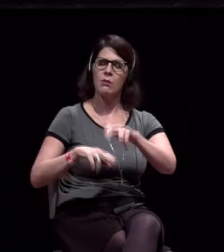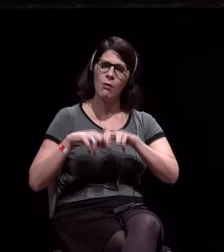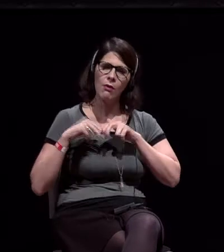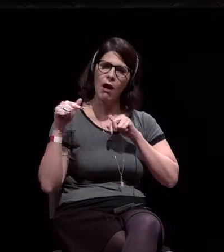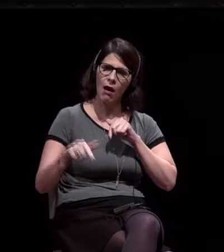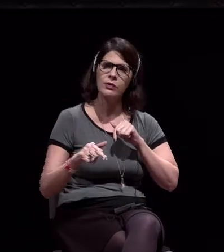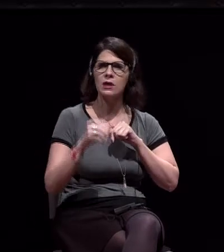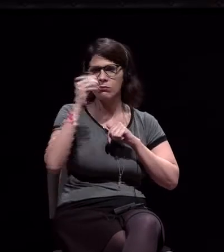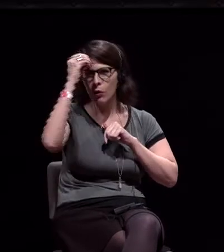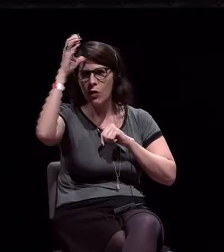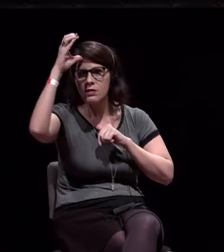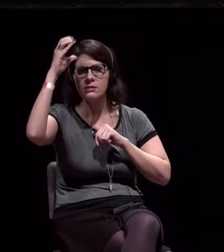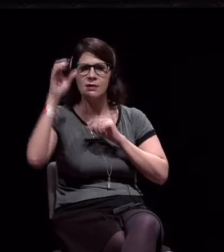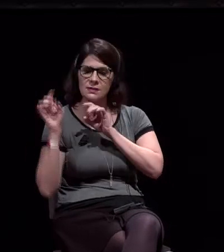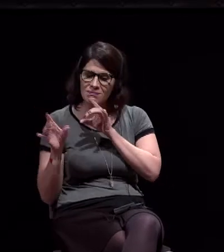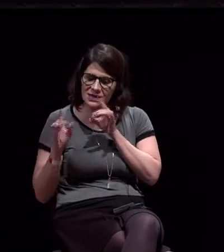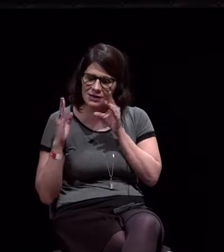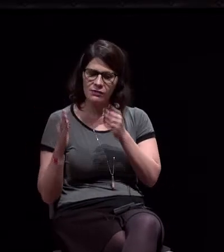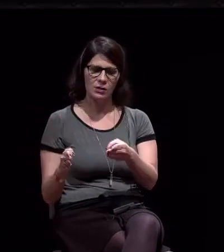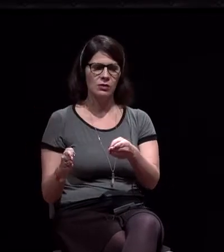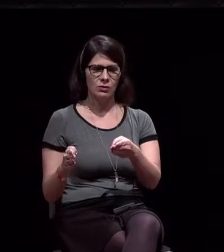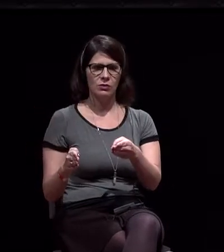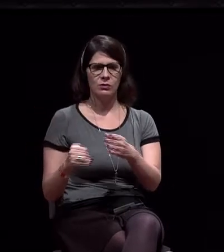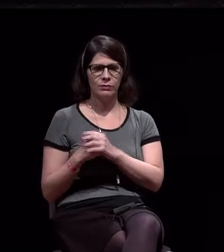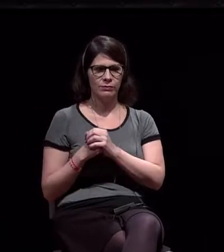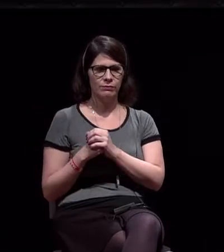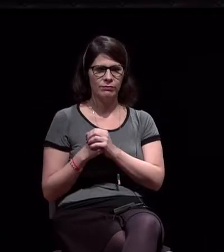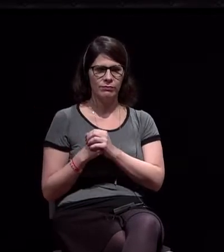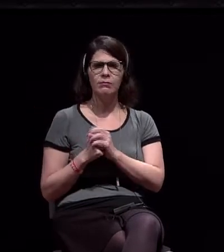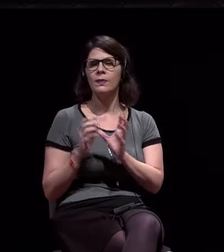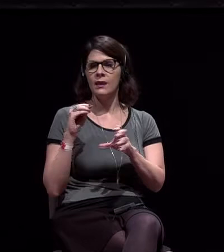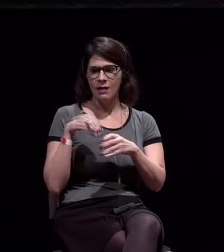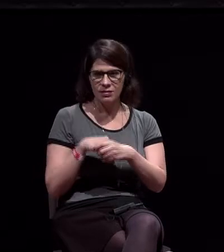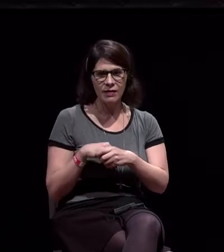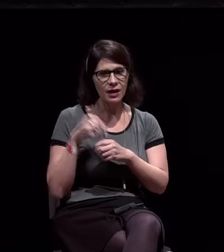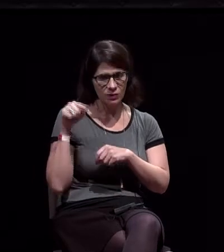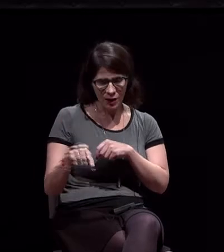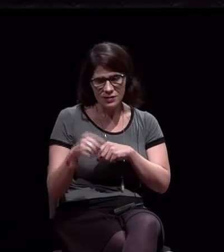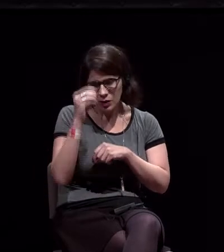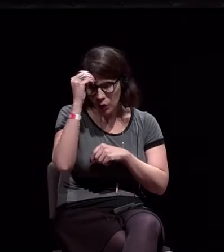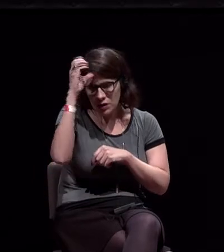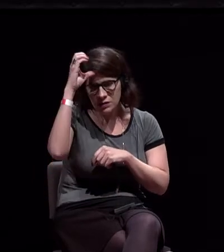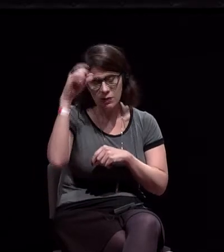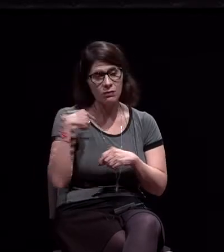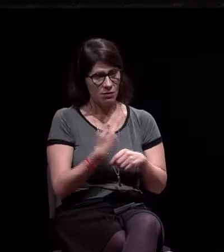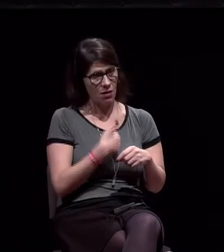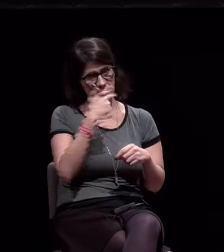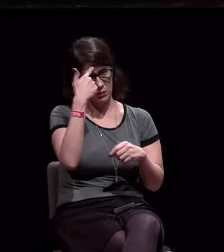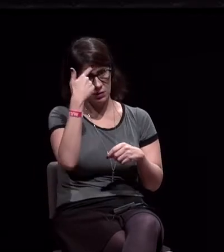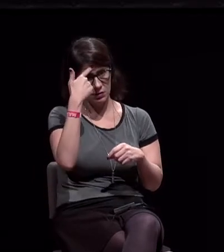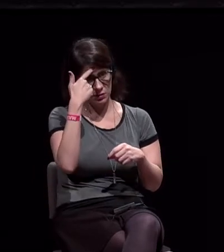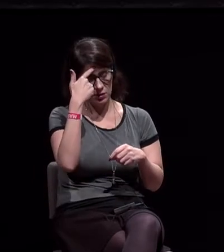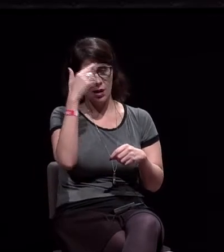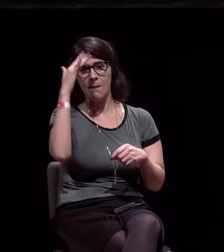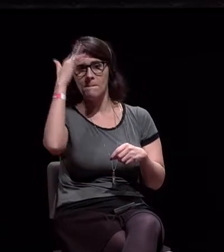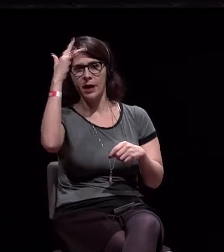of transnational academic elites, we tend to imagine, perhaps for our own self-benefit, that what we know is equally relevant